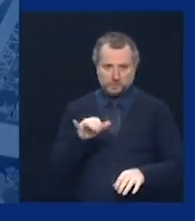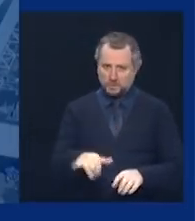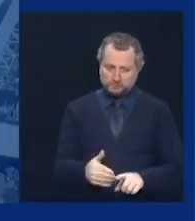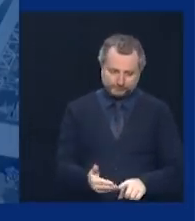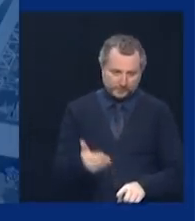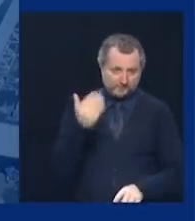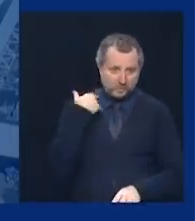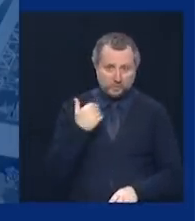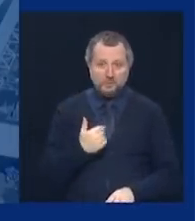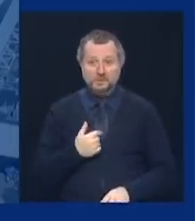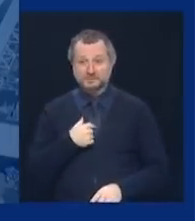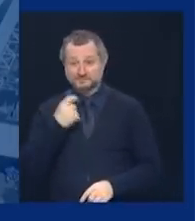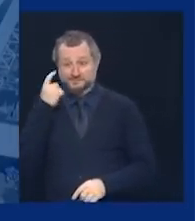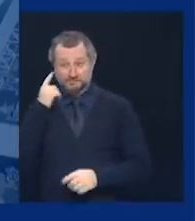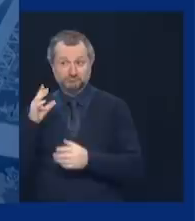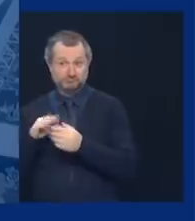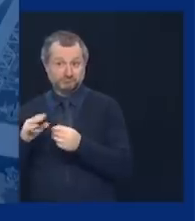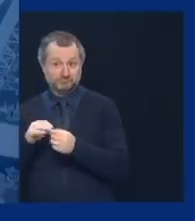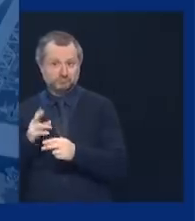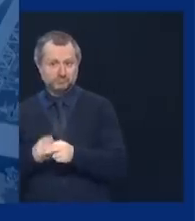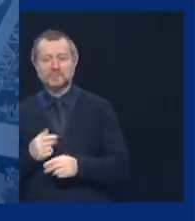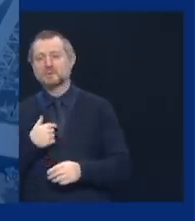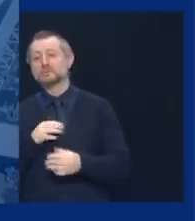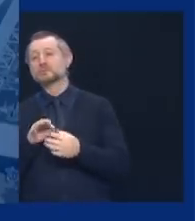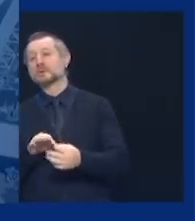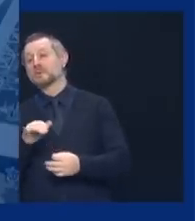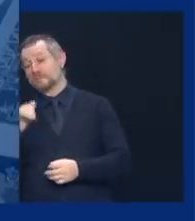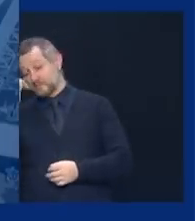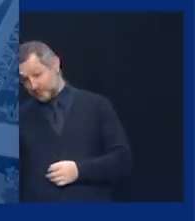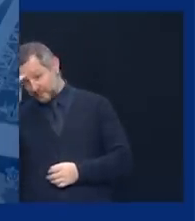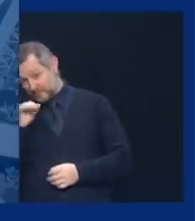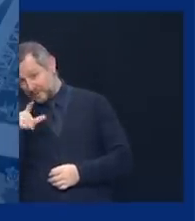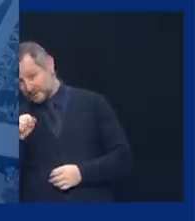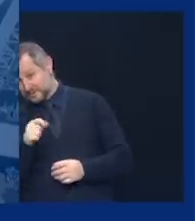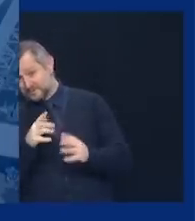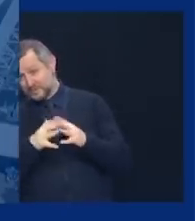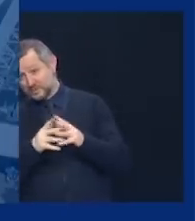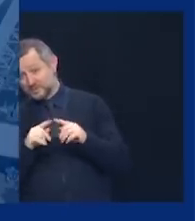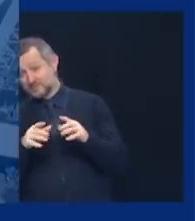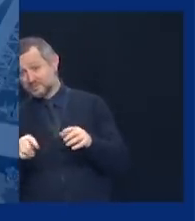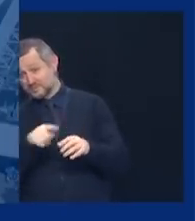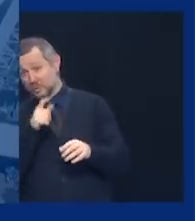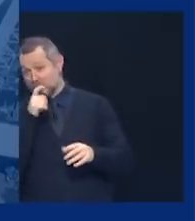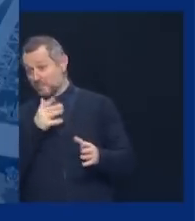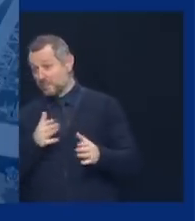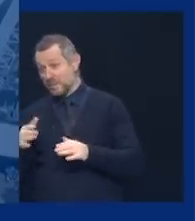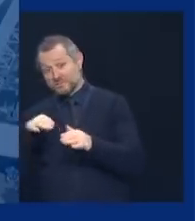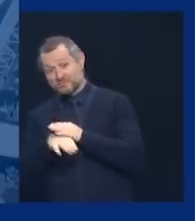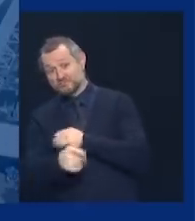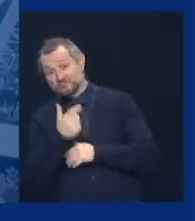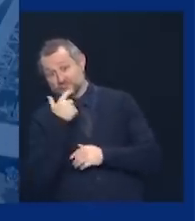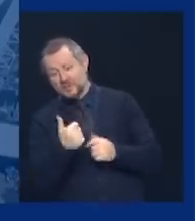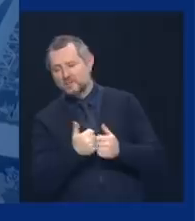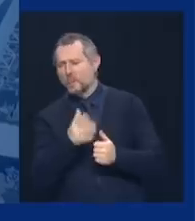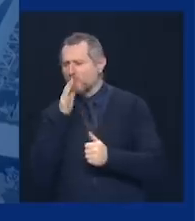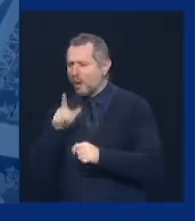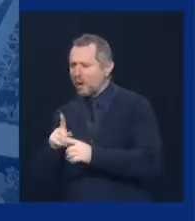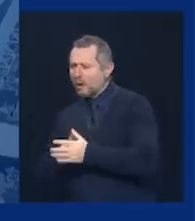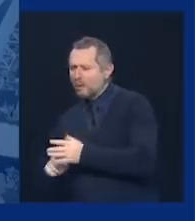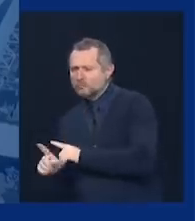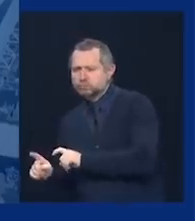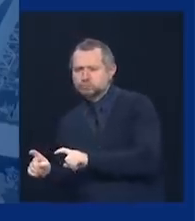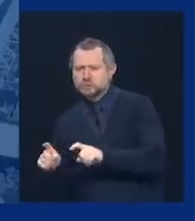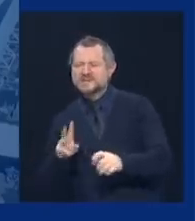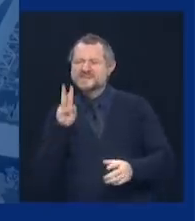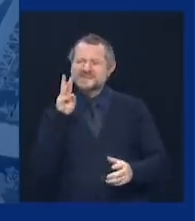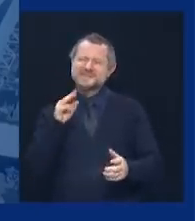what we will do, we will work with the team to get all the fans tested who are coming in beforehand, 6,700 people,